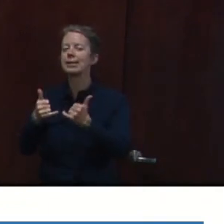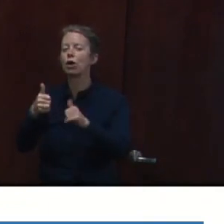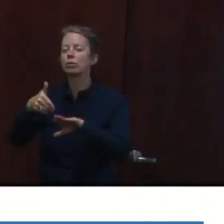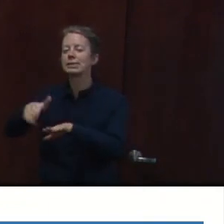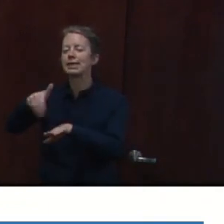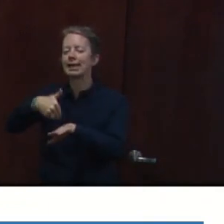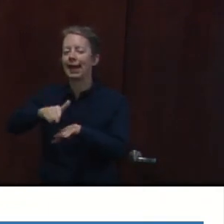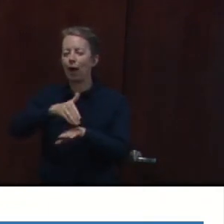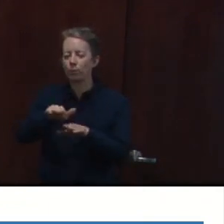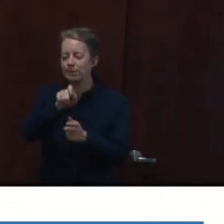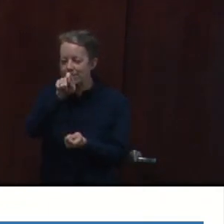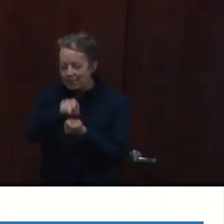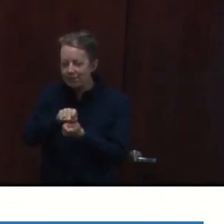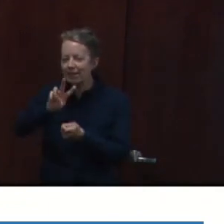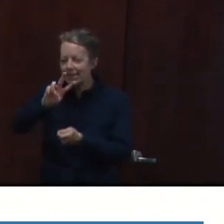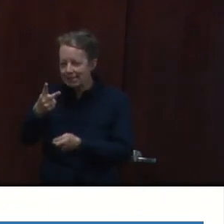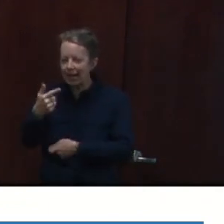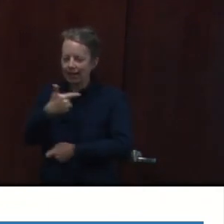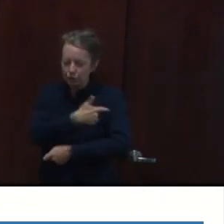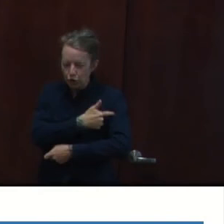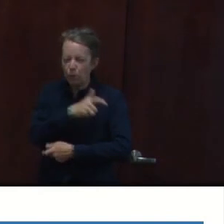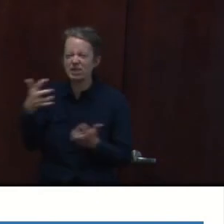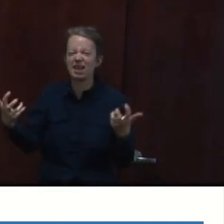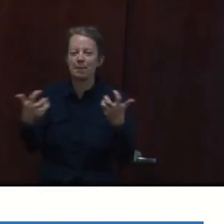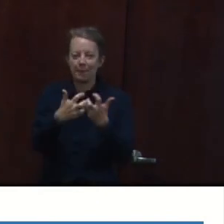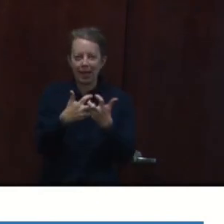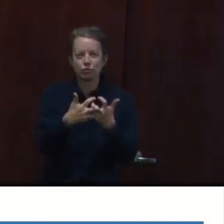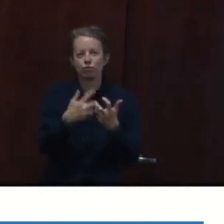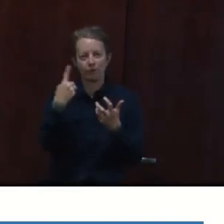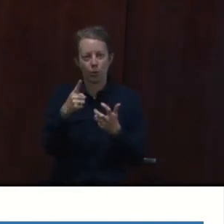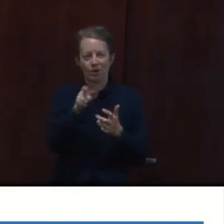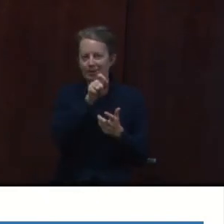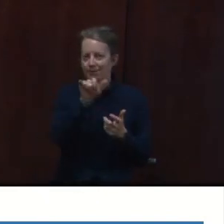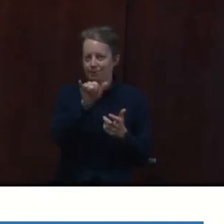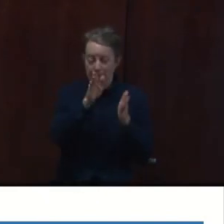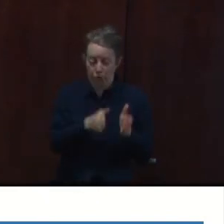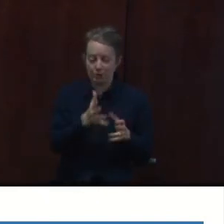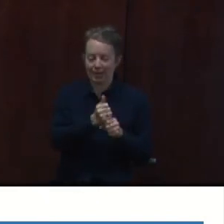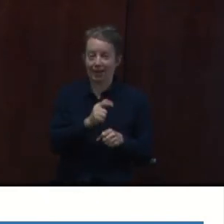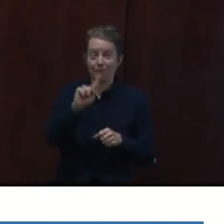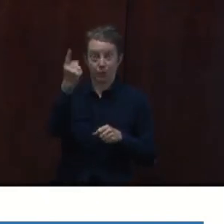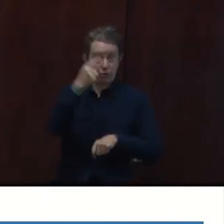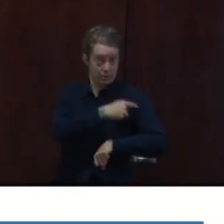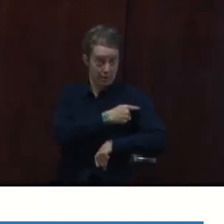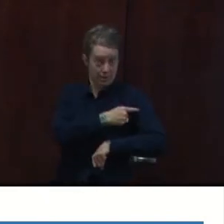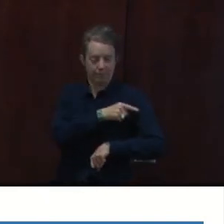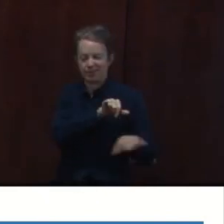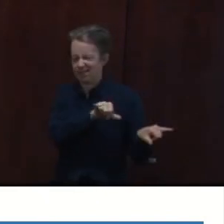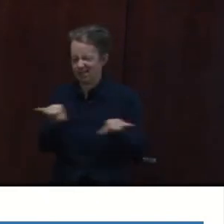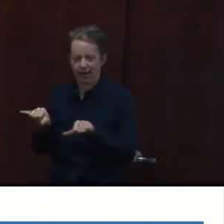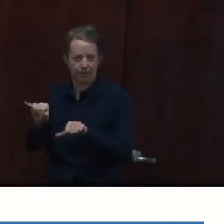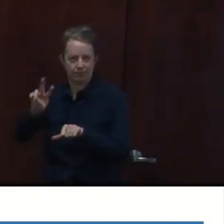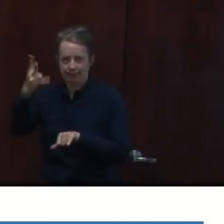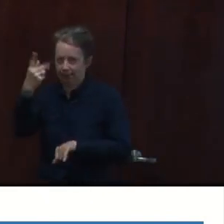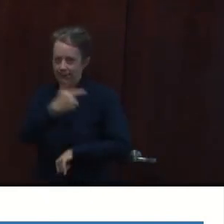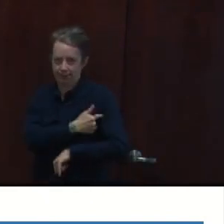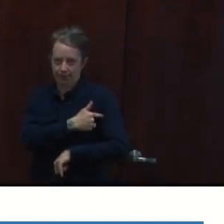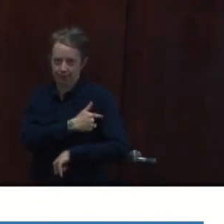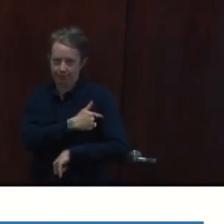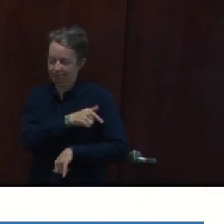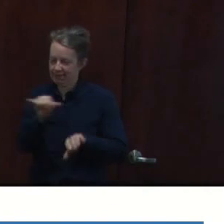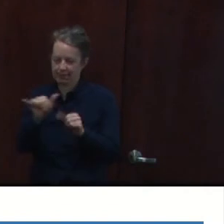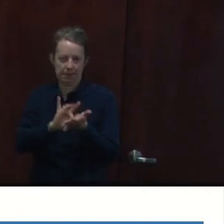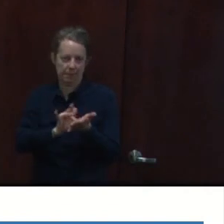second doses that match your first dose allocation. So we received our second doses, which would have been 700